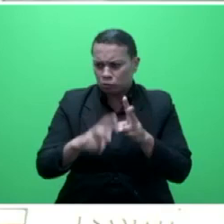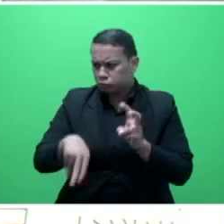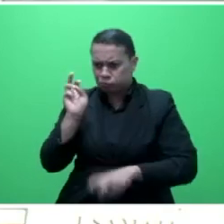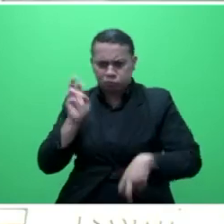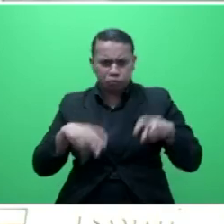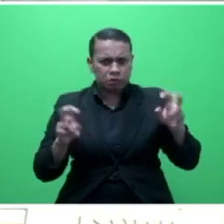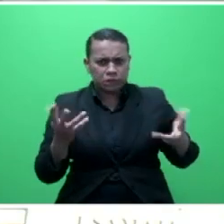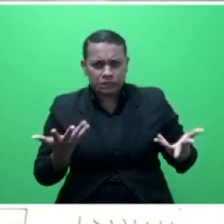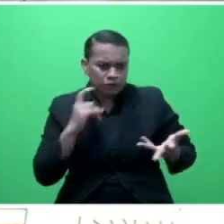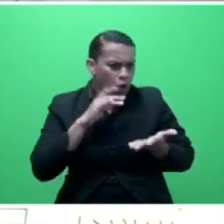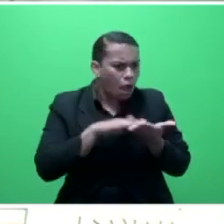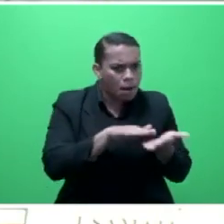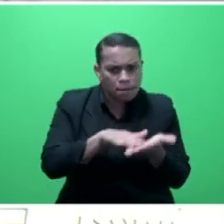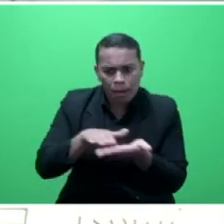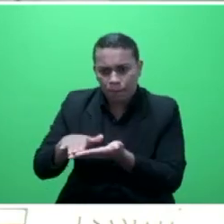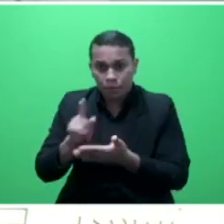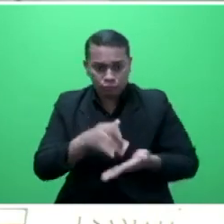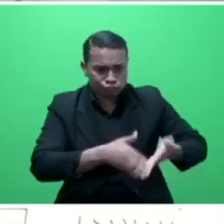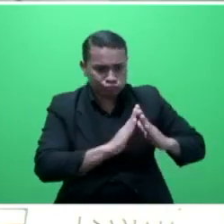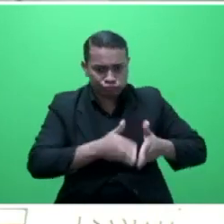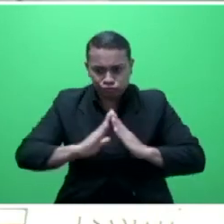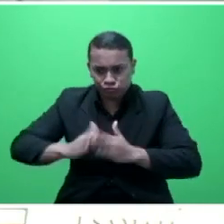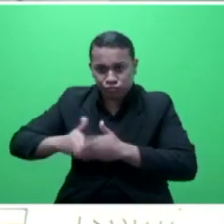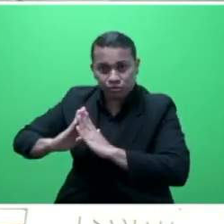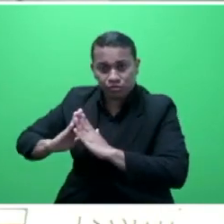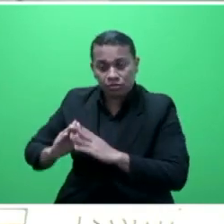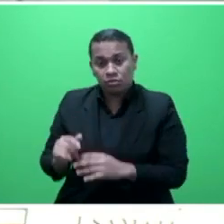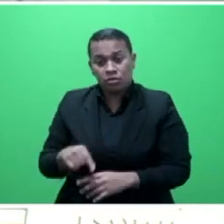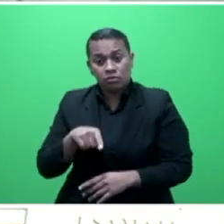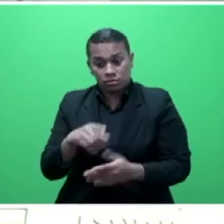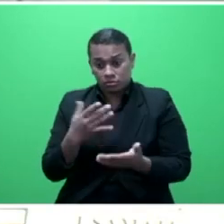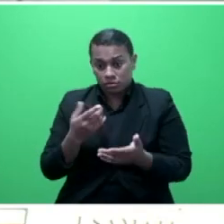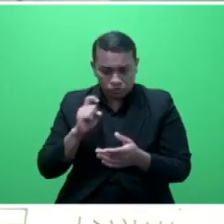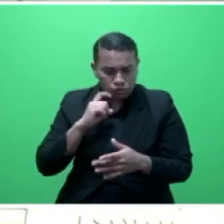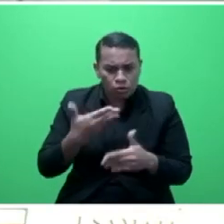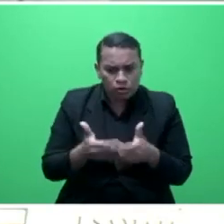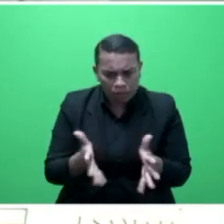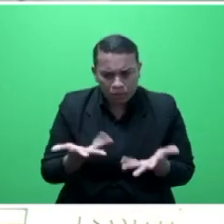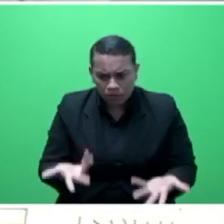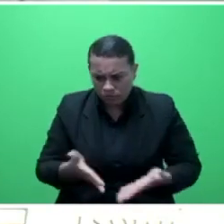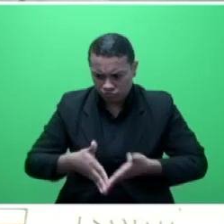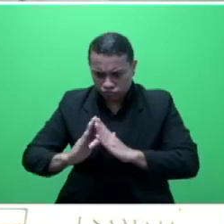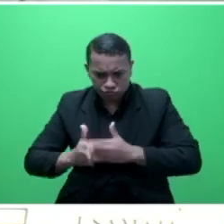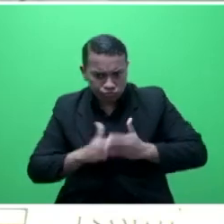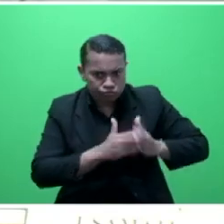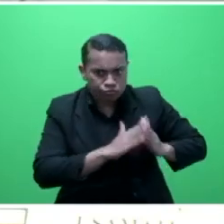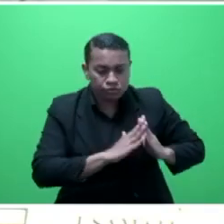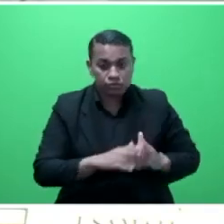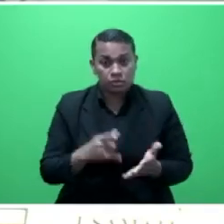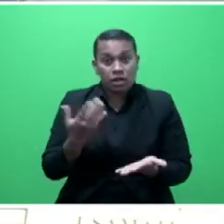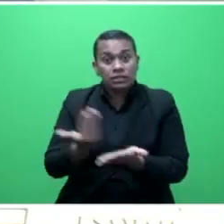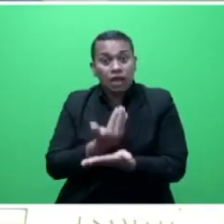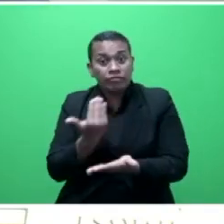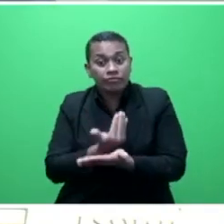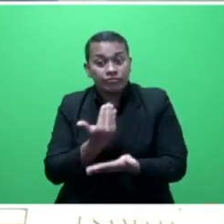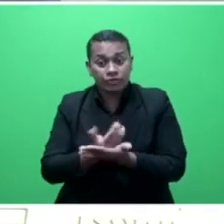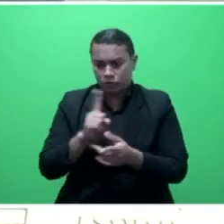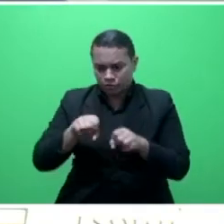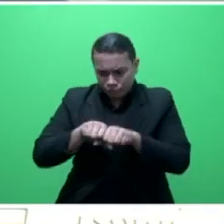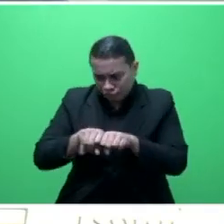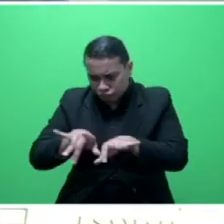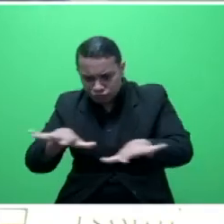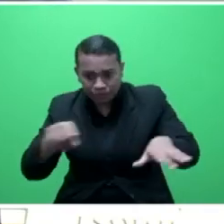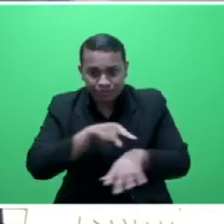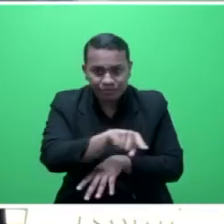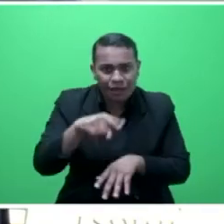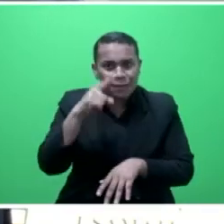that will allow our hotels, resorts, bars and restaurants to pass on those savings directly to consumers. Market